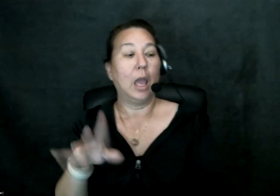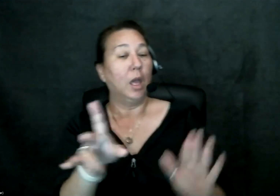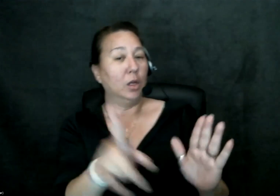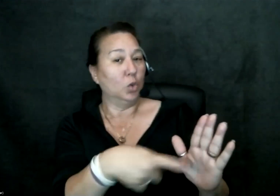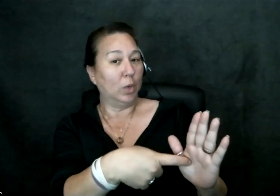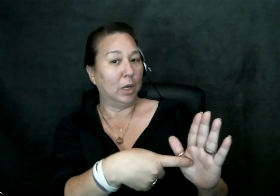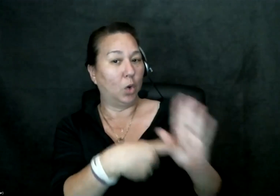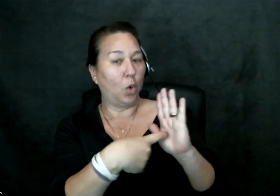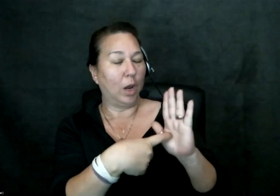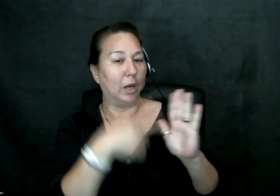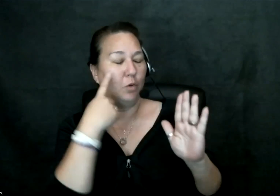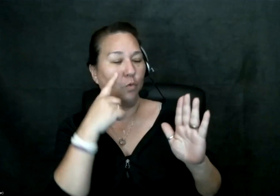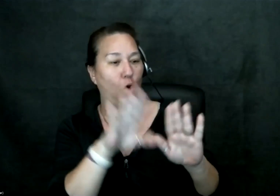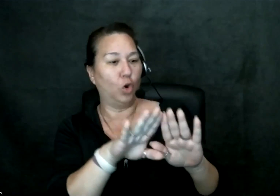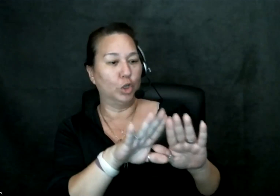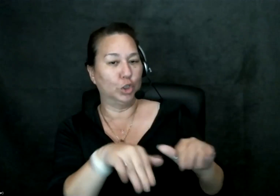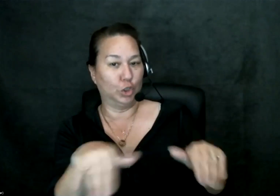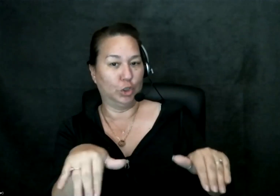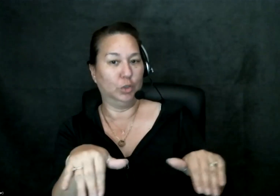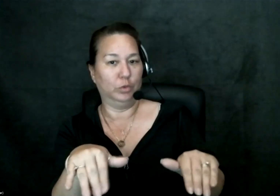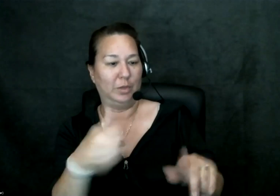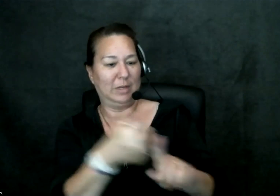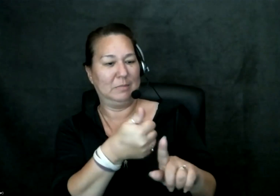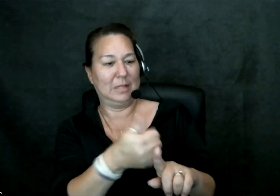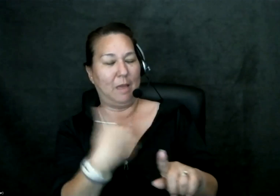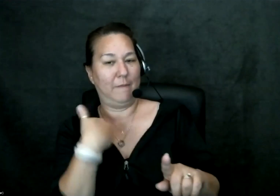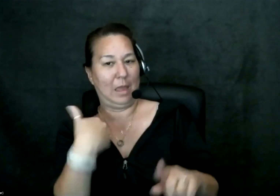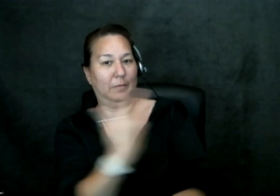it's available to attend school?